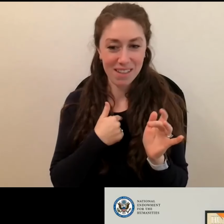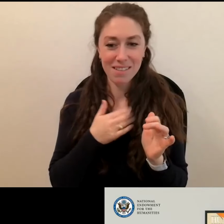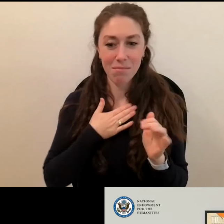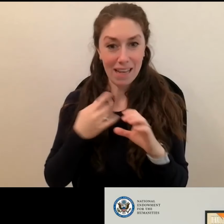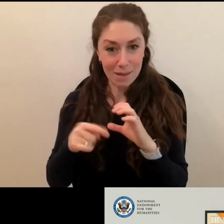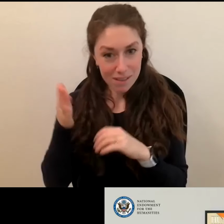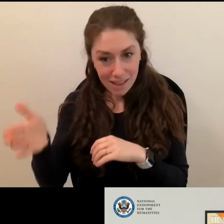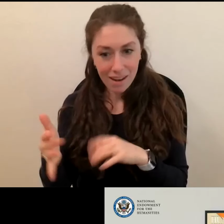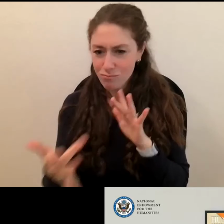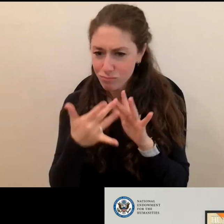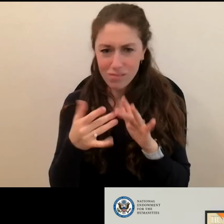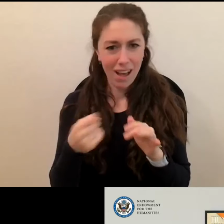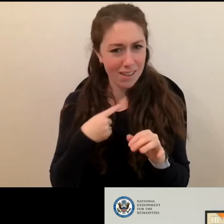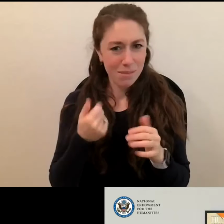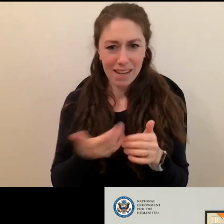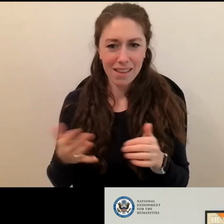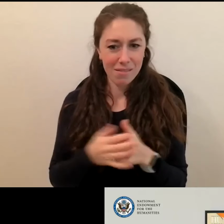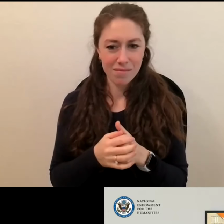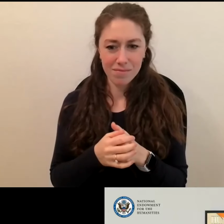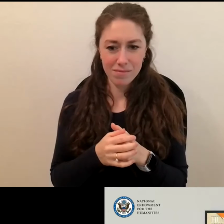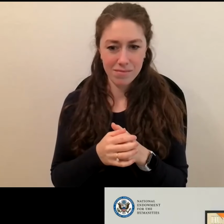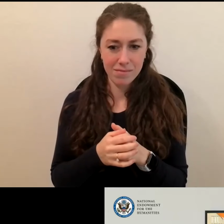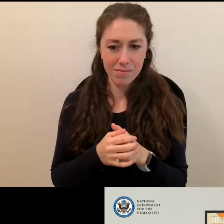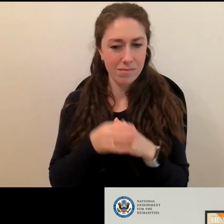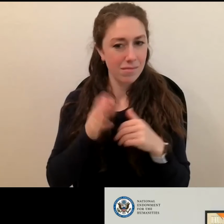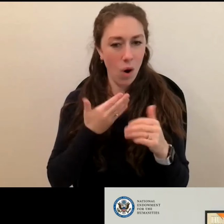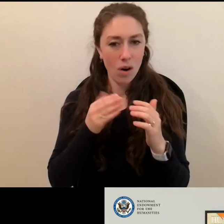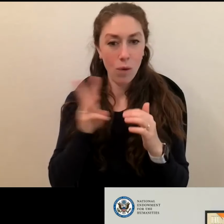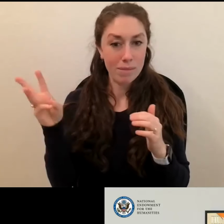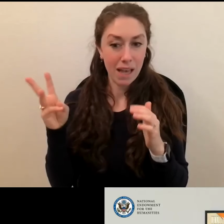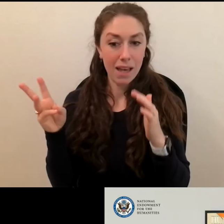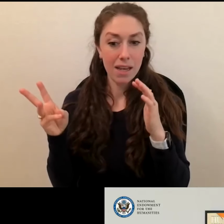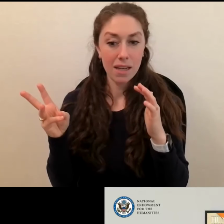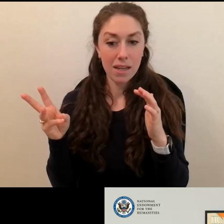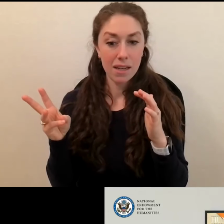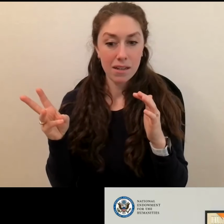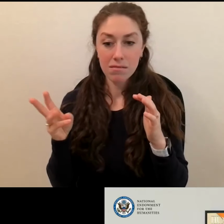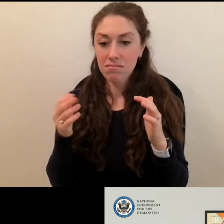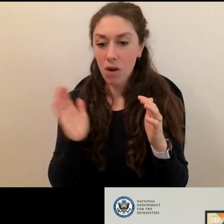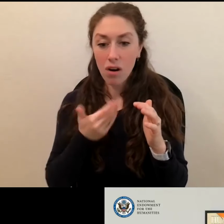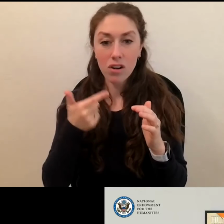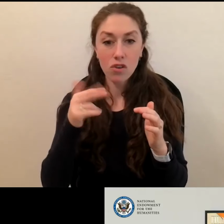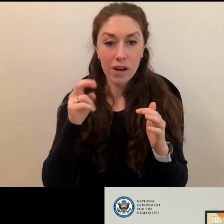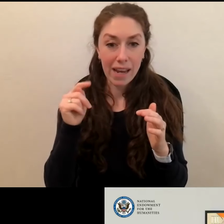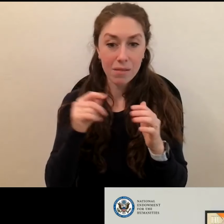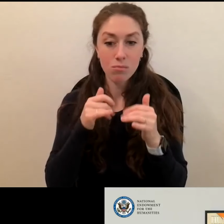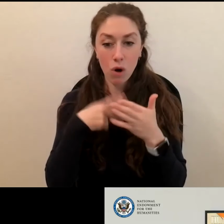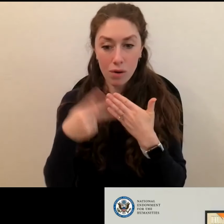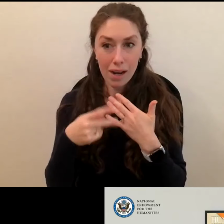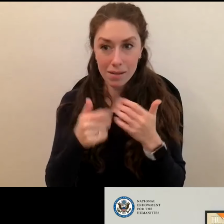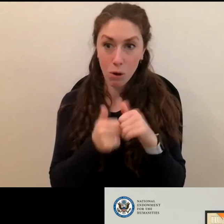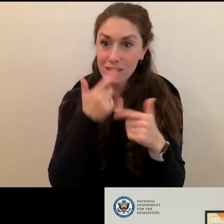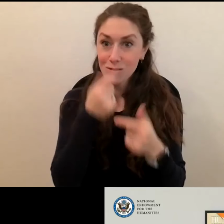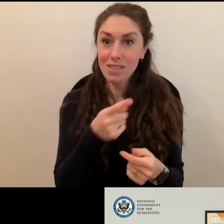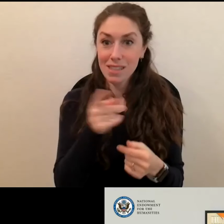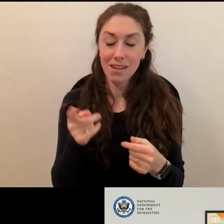is there. I've put the link to our website that has a number of the grant programs that are probably of most interest in terms